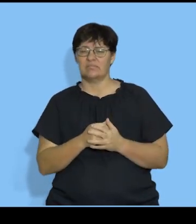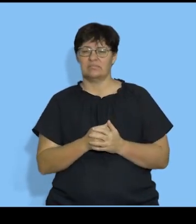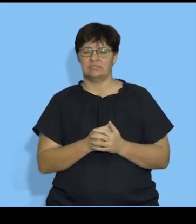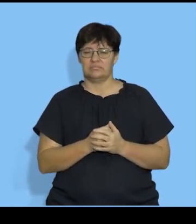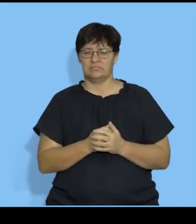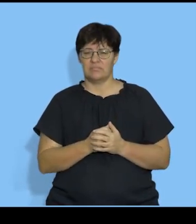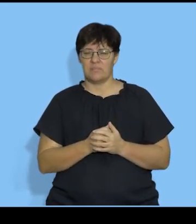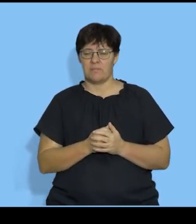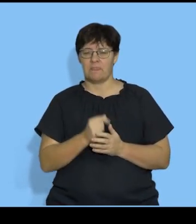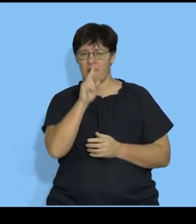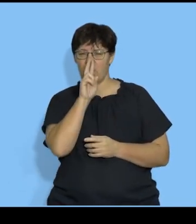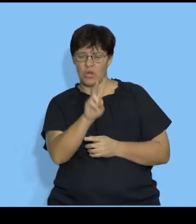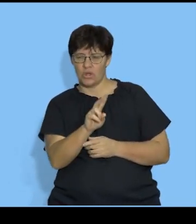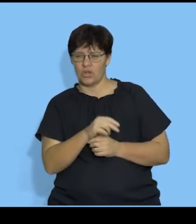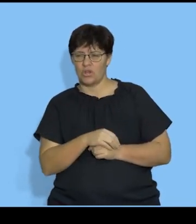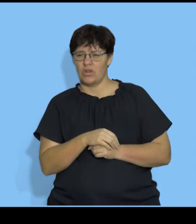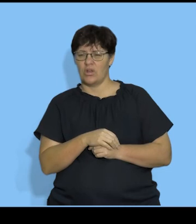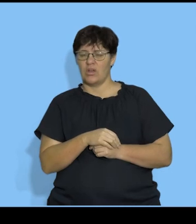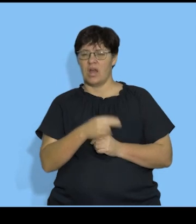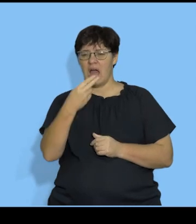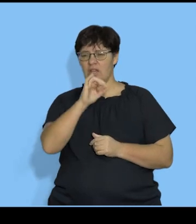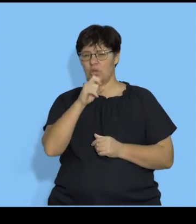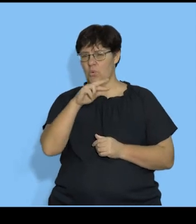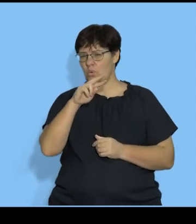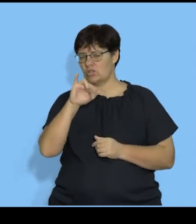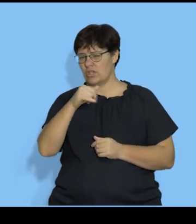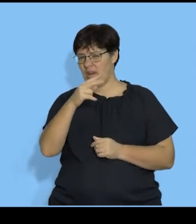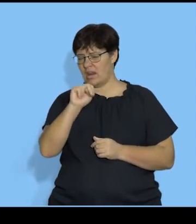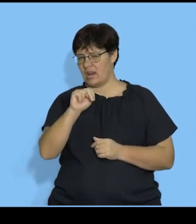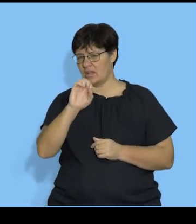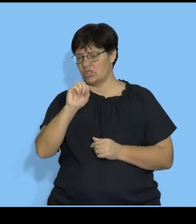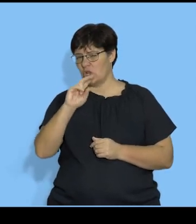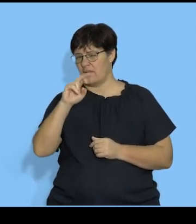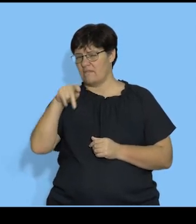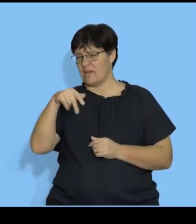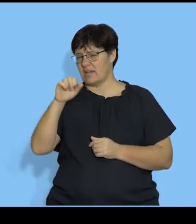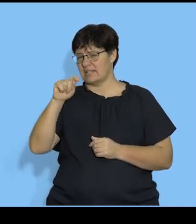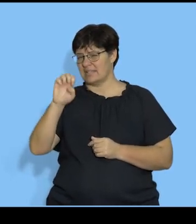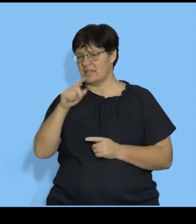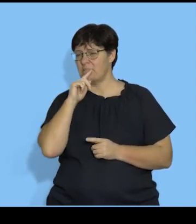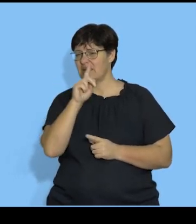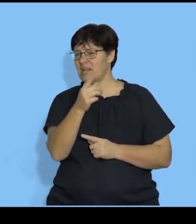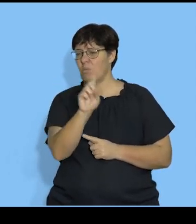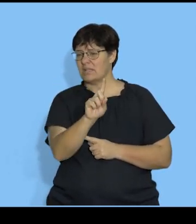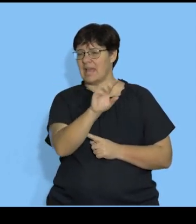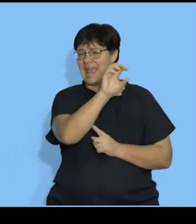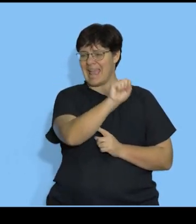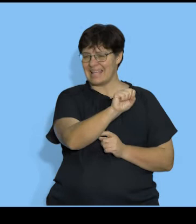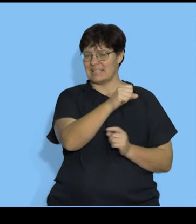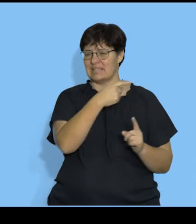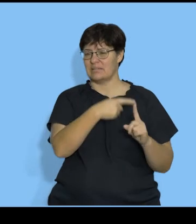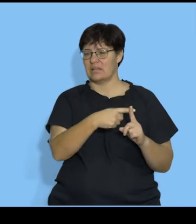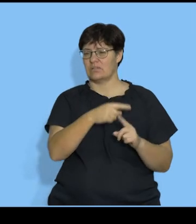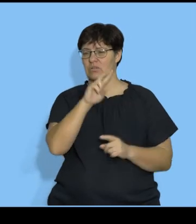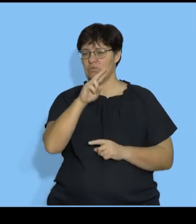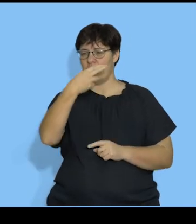are to look at hydrogen sulfide, we have to identify the reaction involving hydrogen sulfide. In this case, this is the reaction